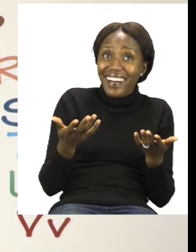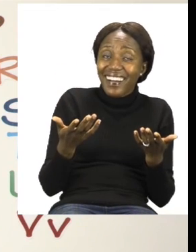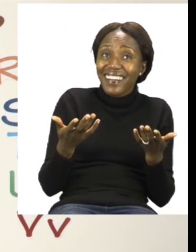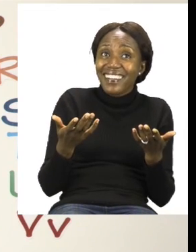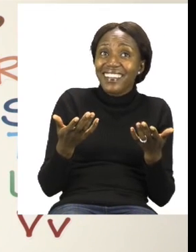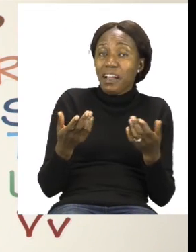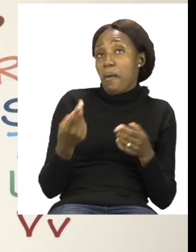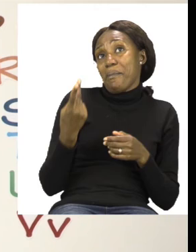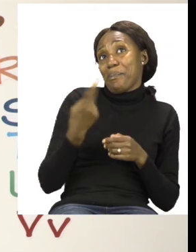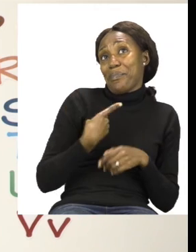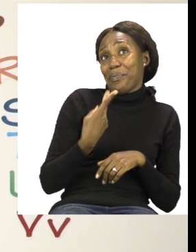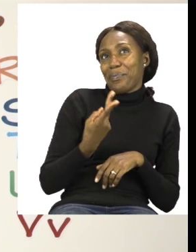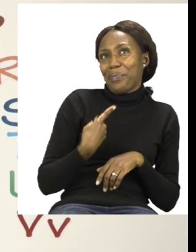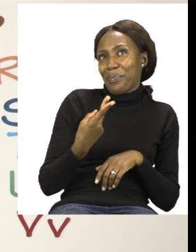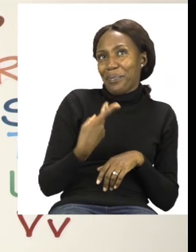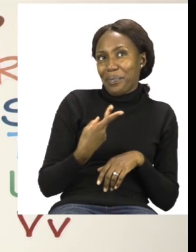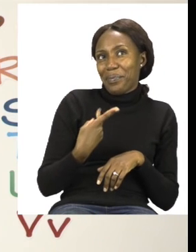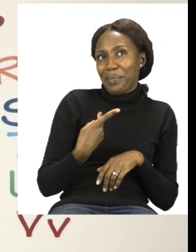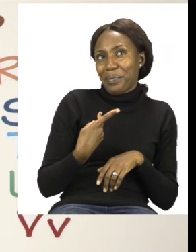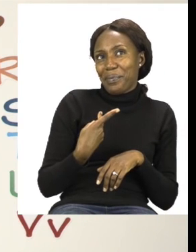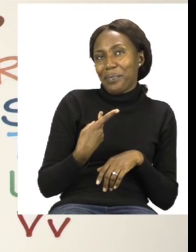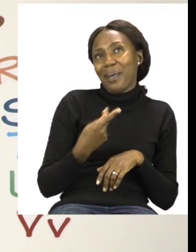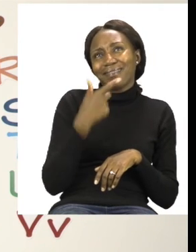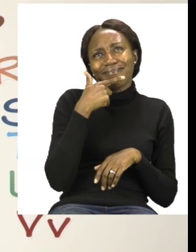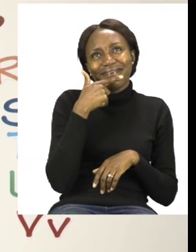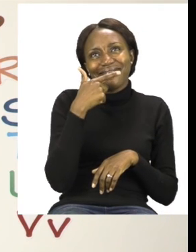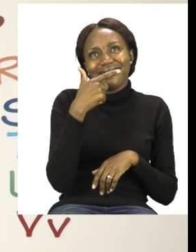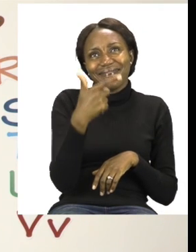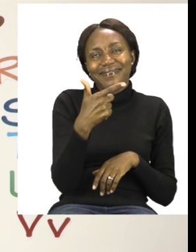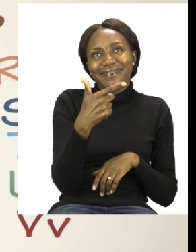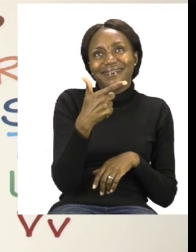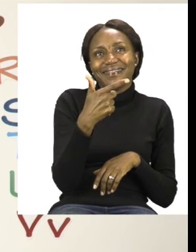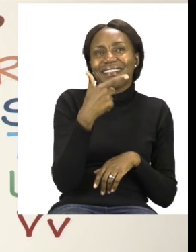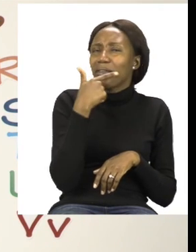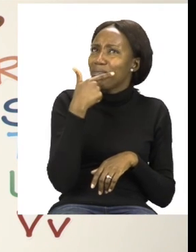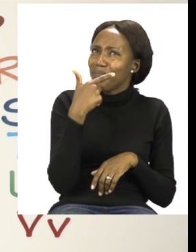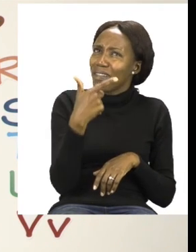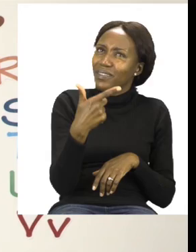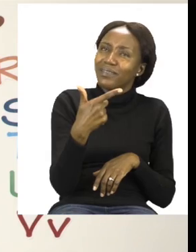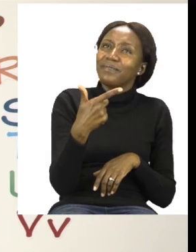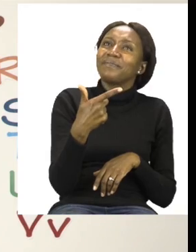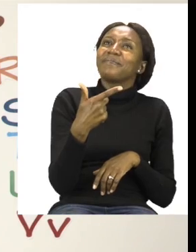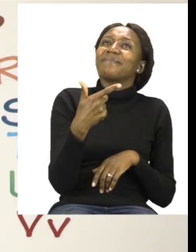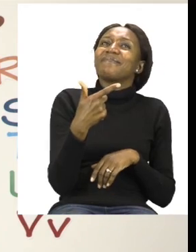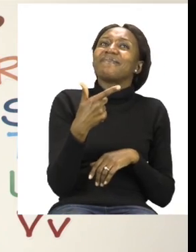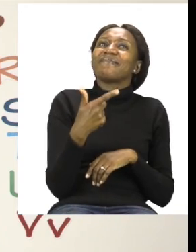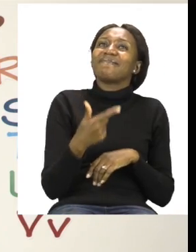So, from Sashi and I, we would like to say thank you for joining us today, and